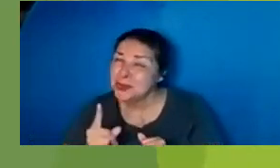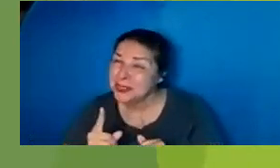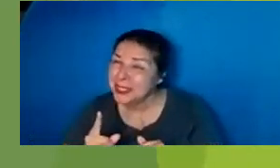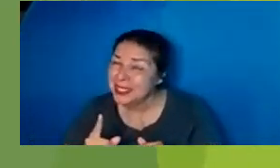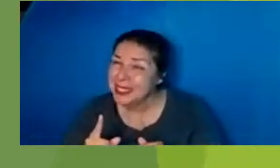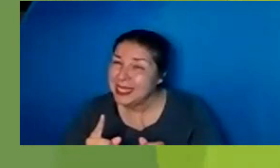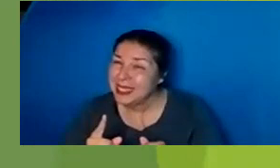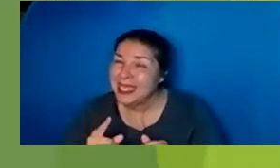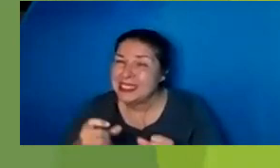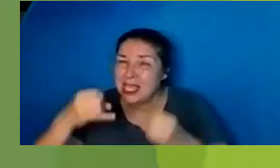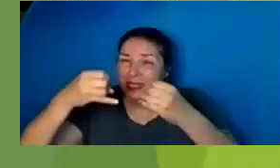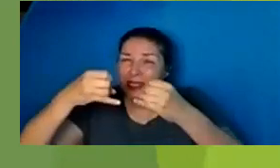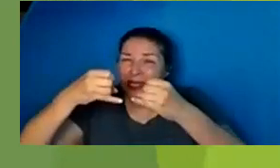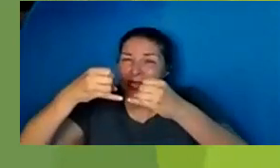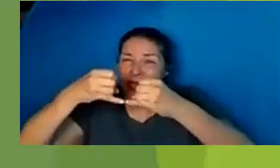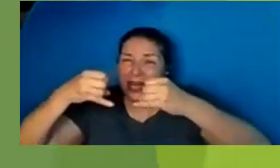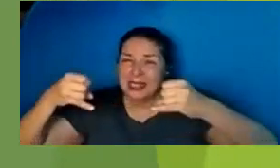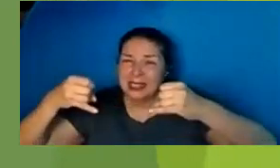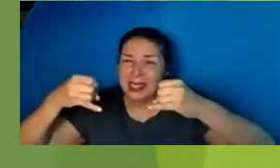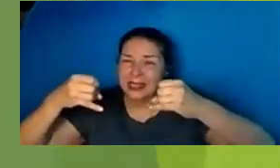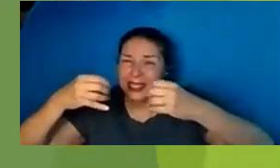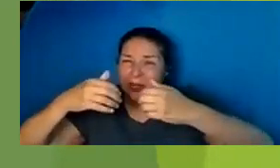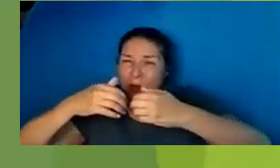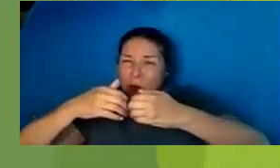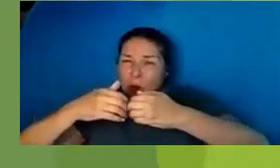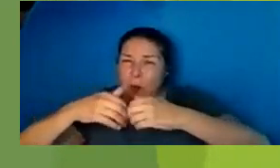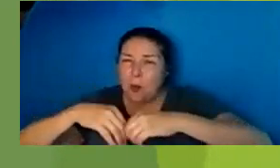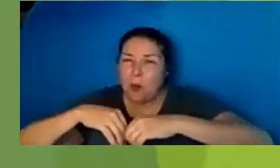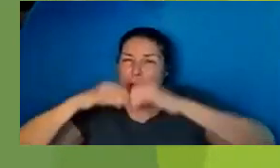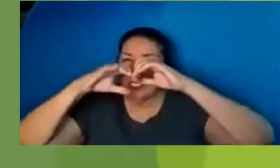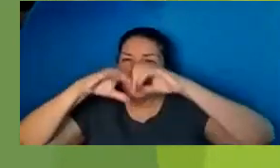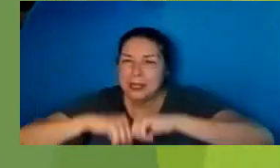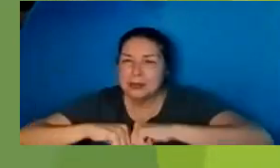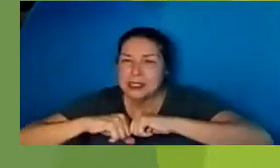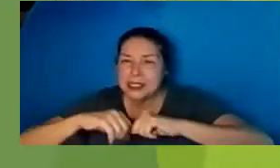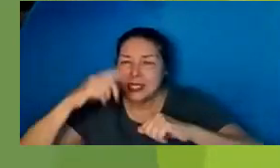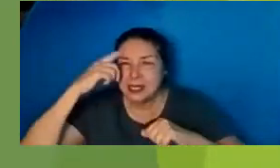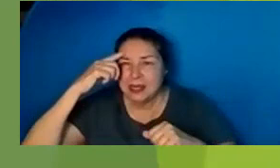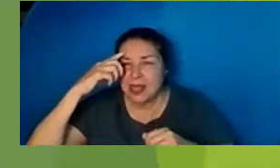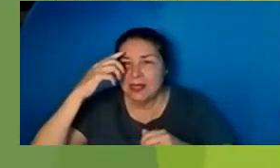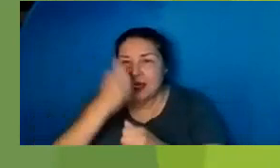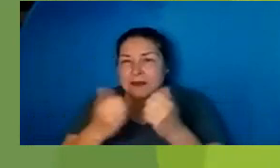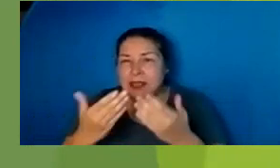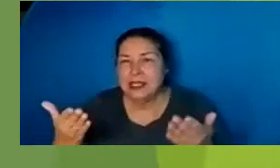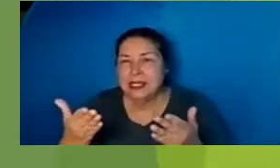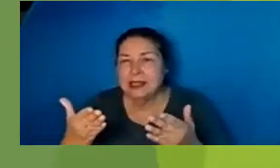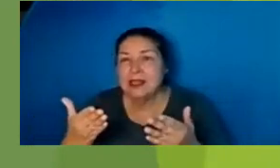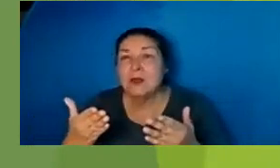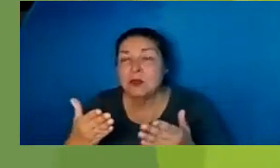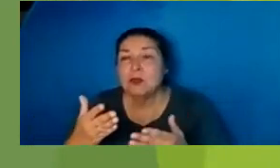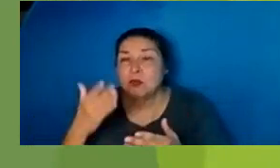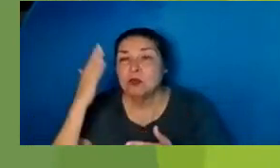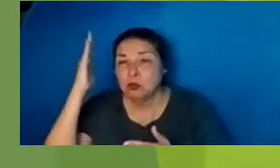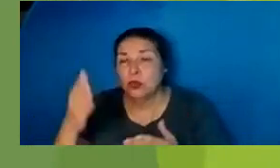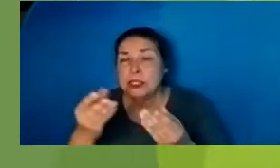fault line, and will open up and make everything they thought would save them disappear. Maybe then